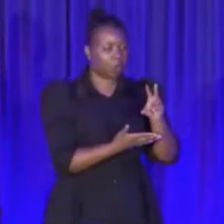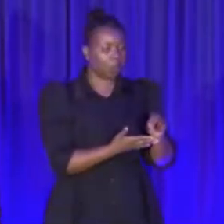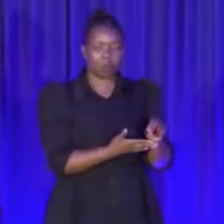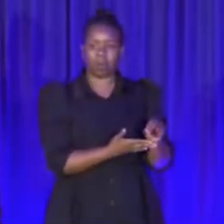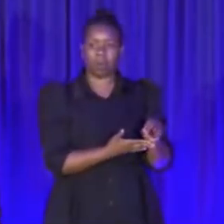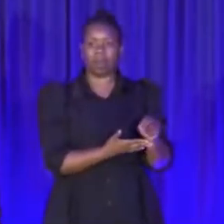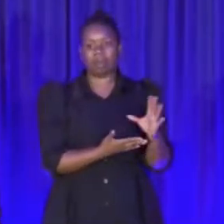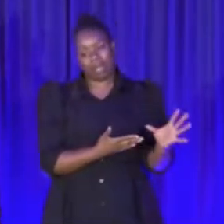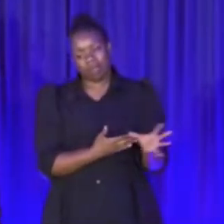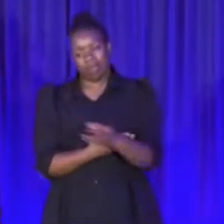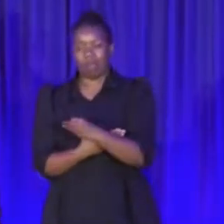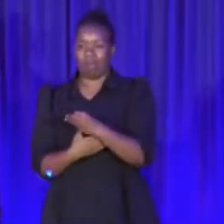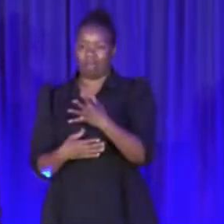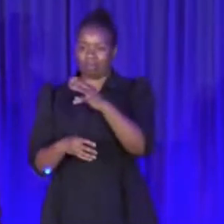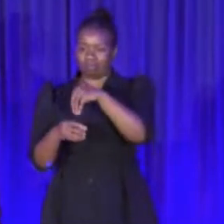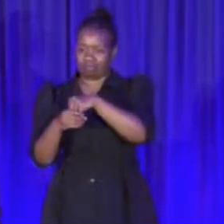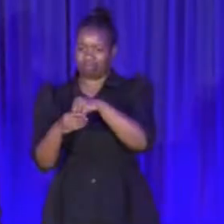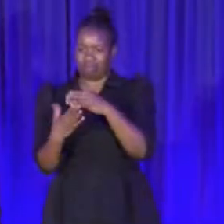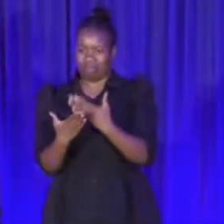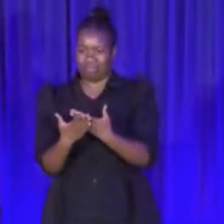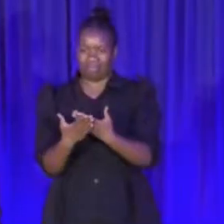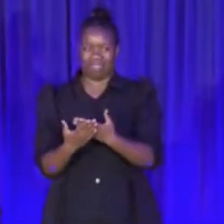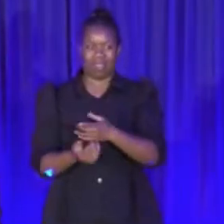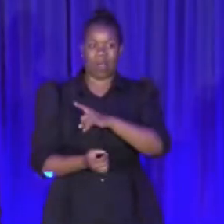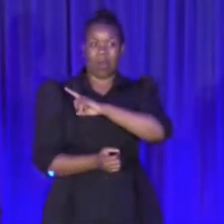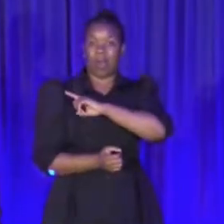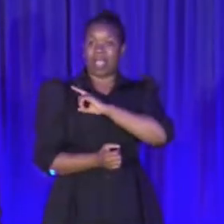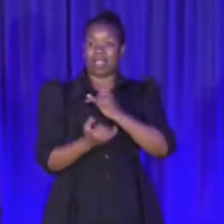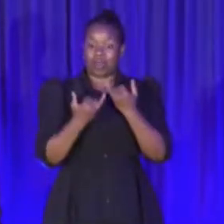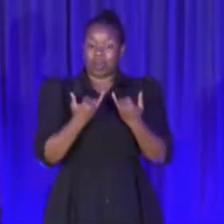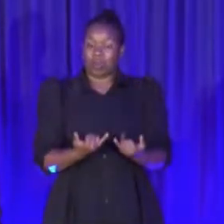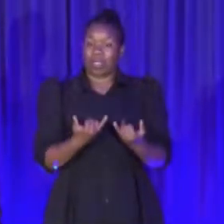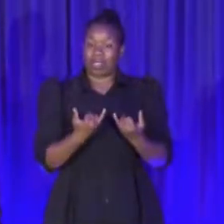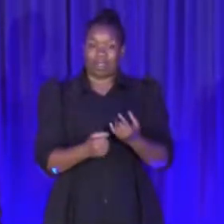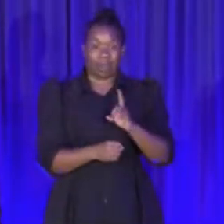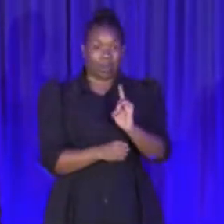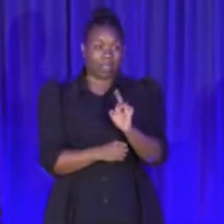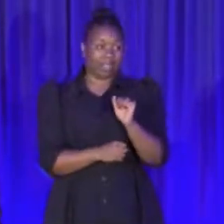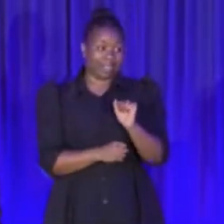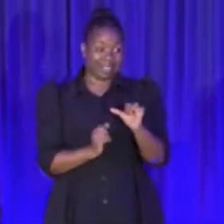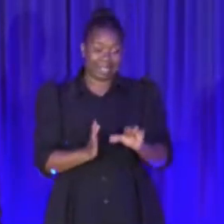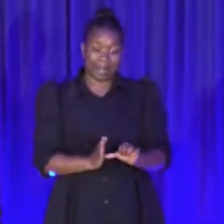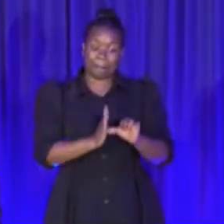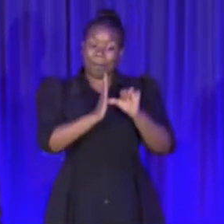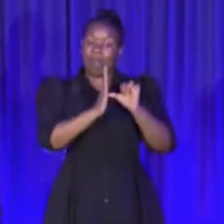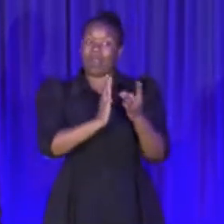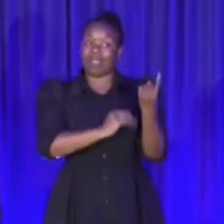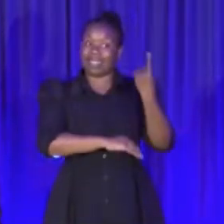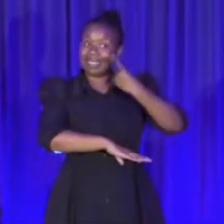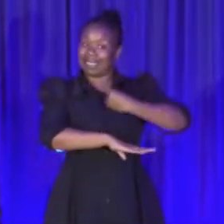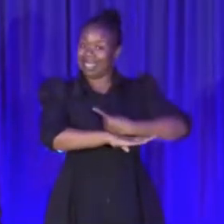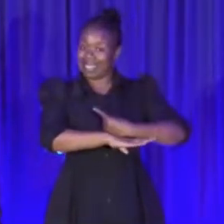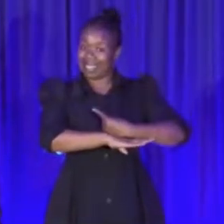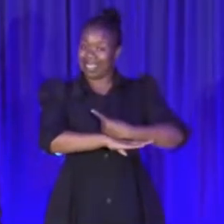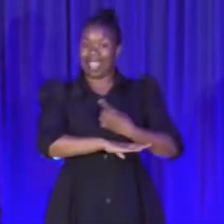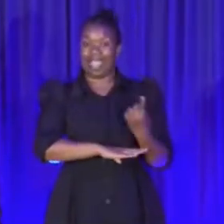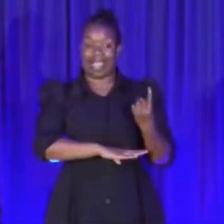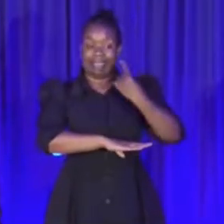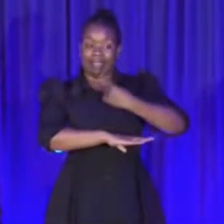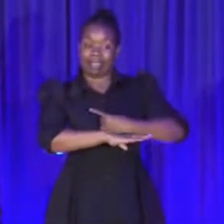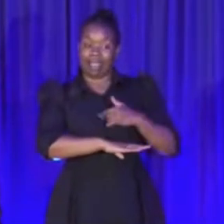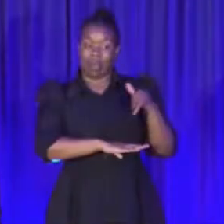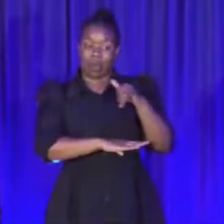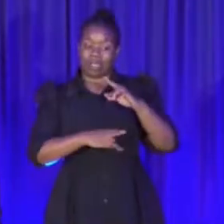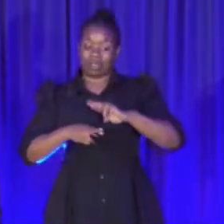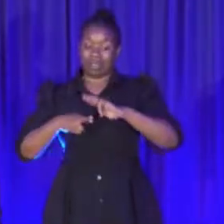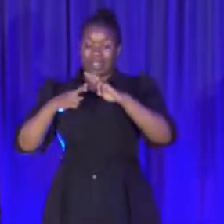everyone. And that is why today is also such an important day, a day that will